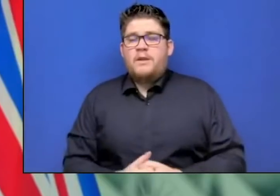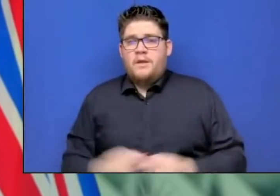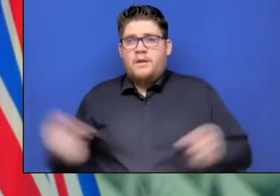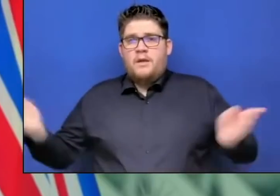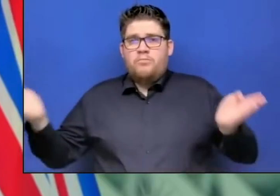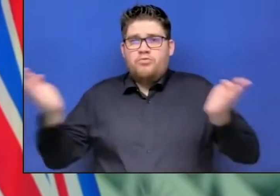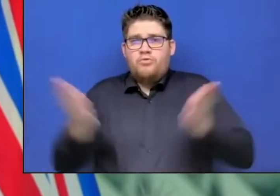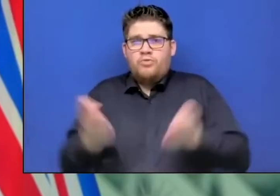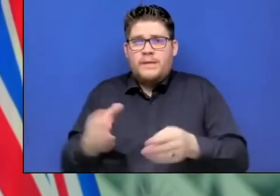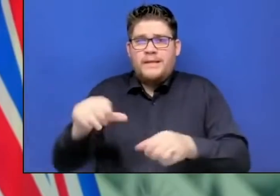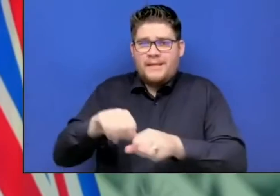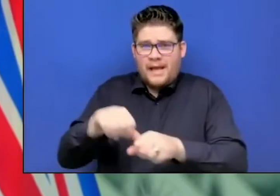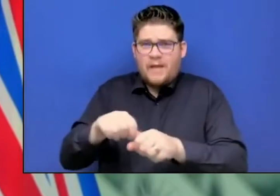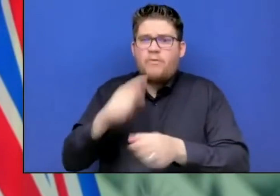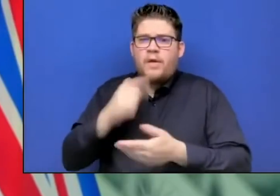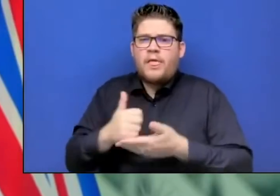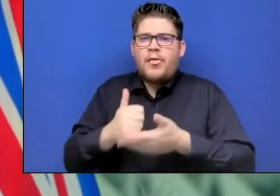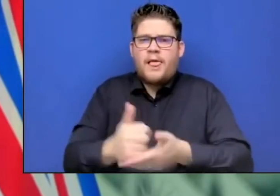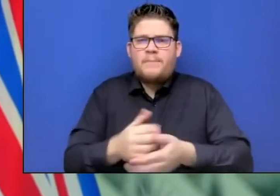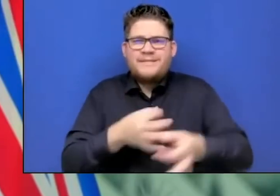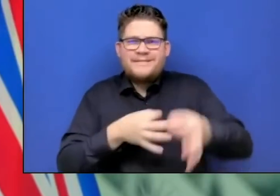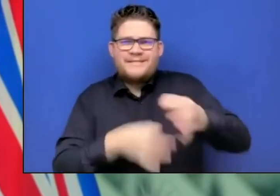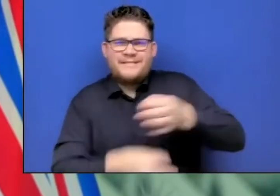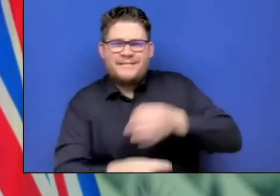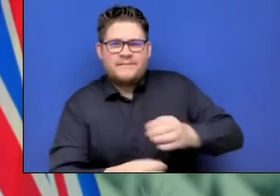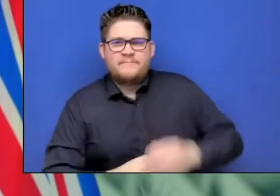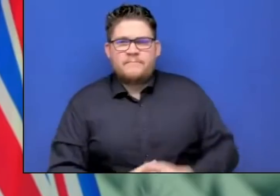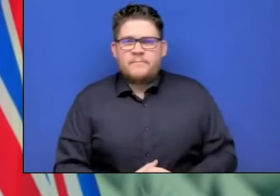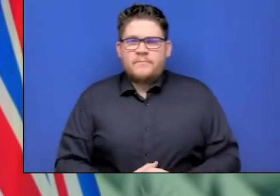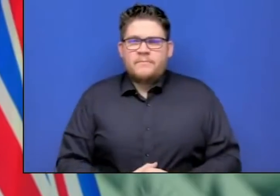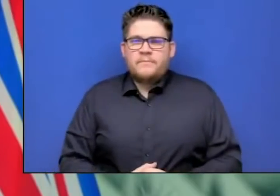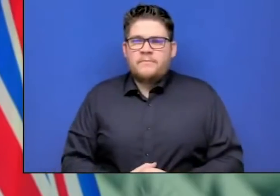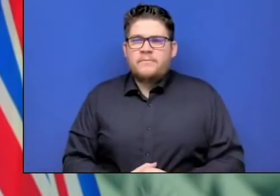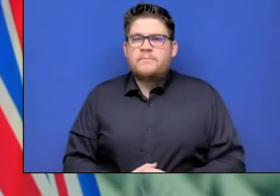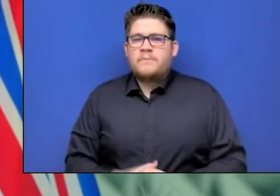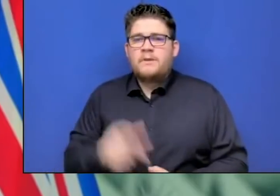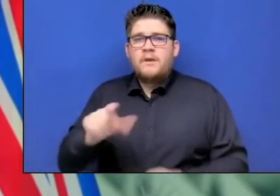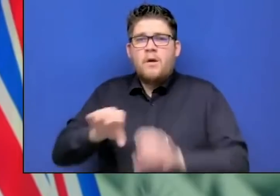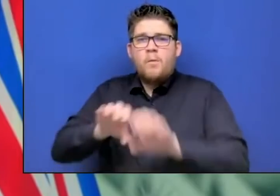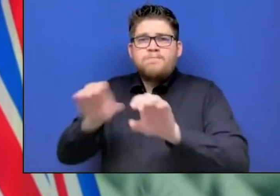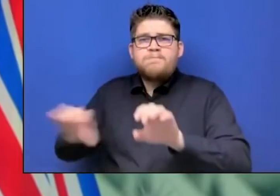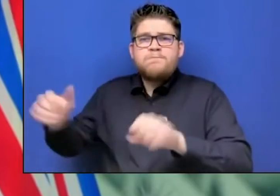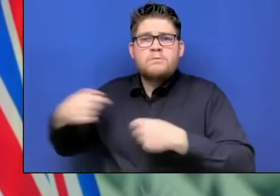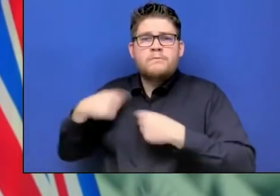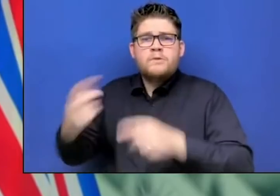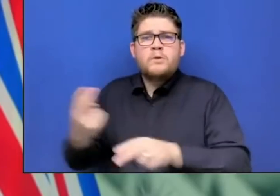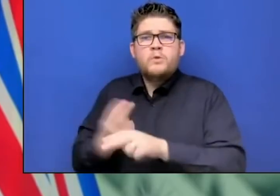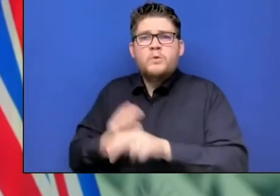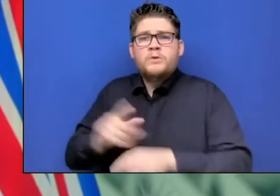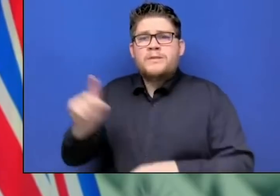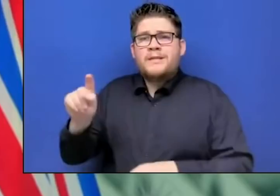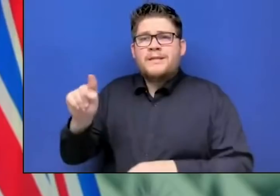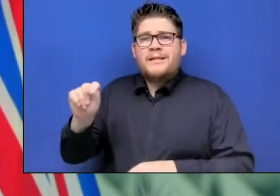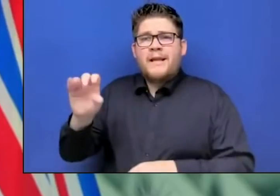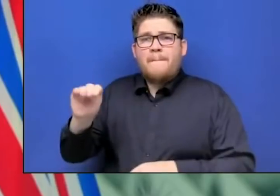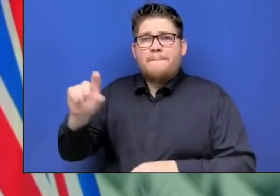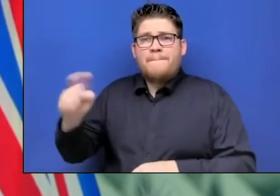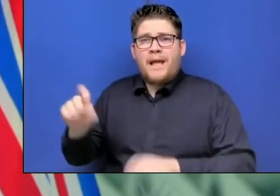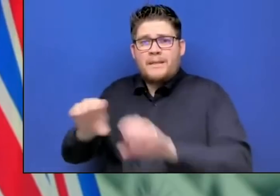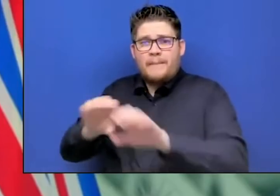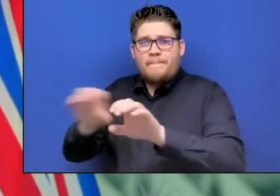to compensate for the product that would usually come from the Trans Mountain pipeline while the company works towards restarting the